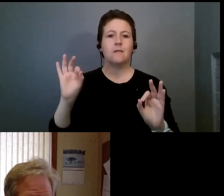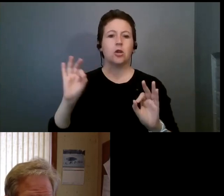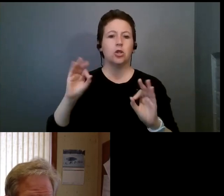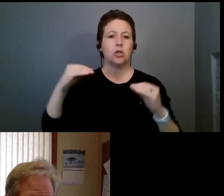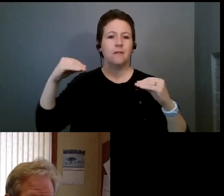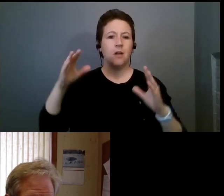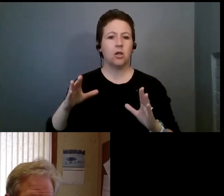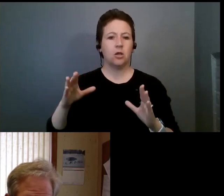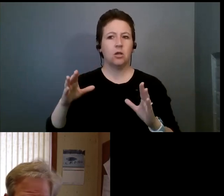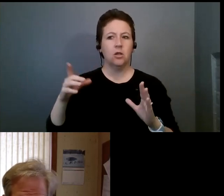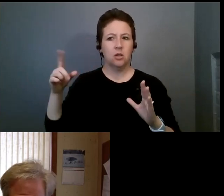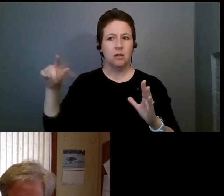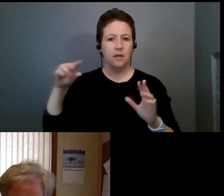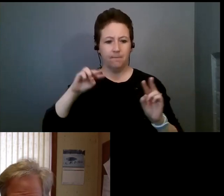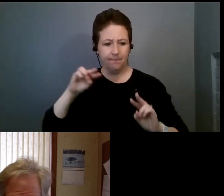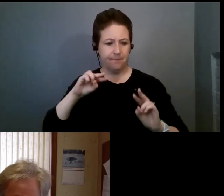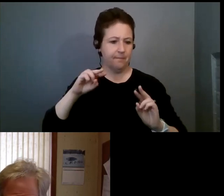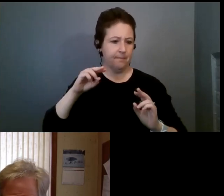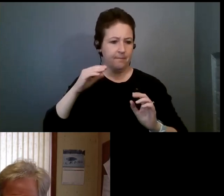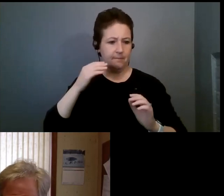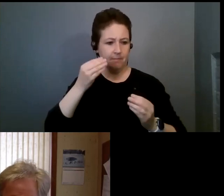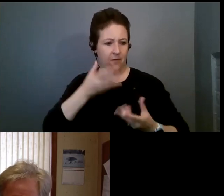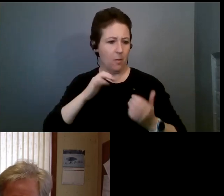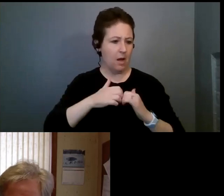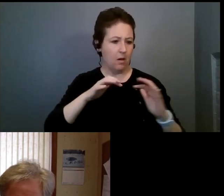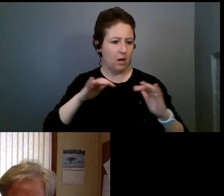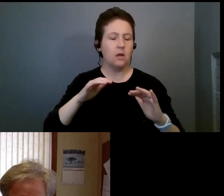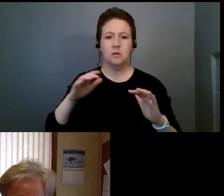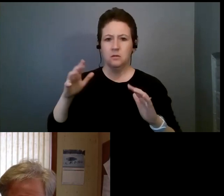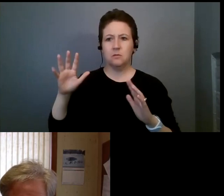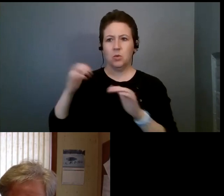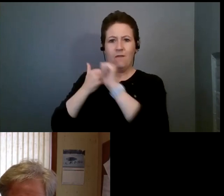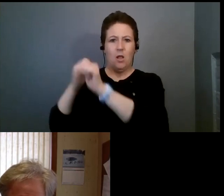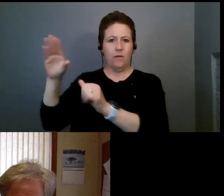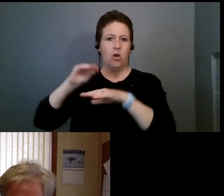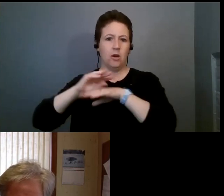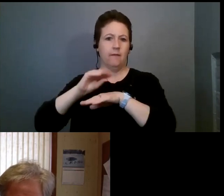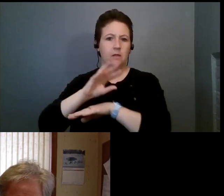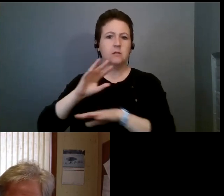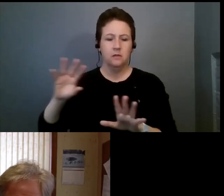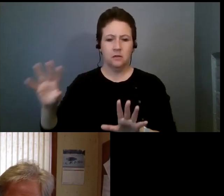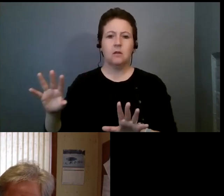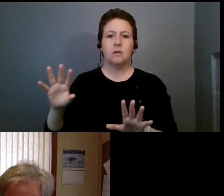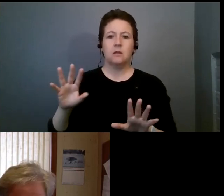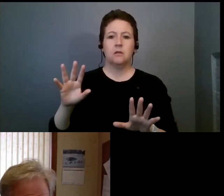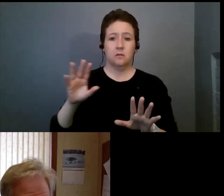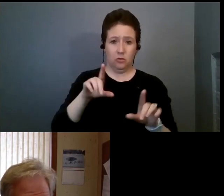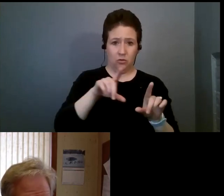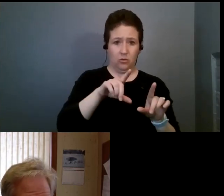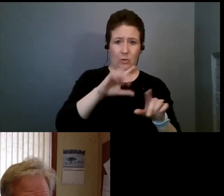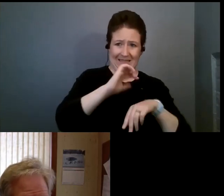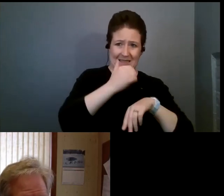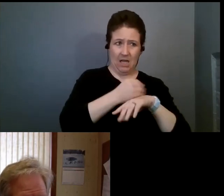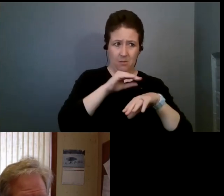vendor, office furniture vendor. We have relied on expertise to set up our weight rooms